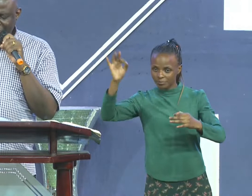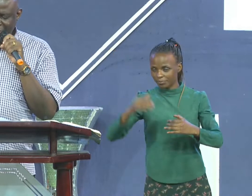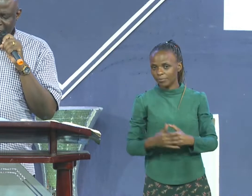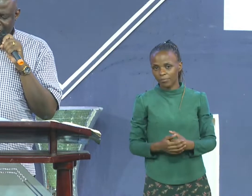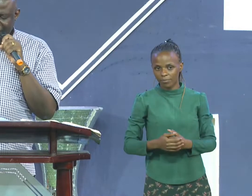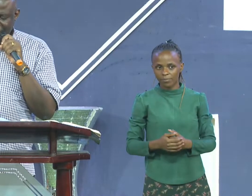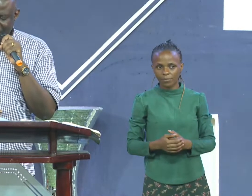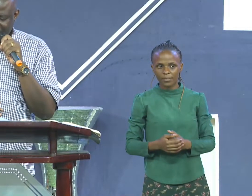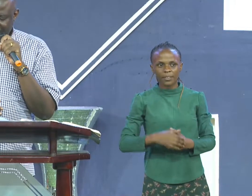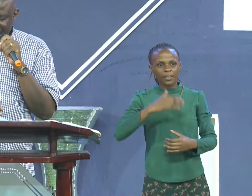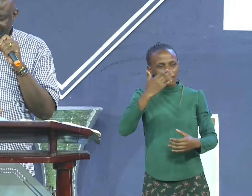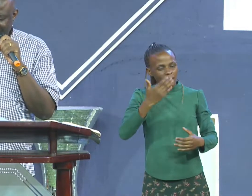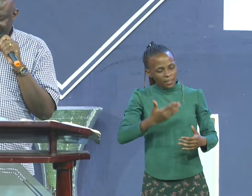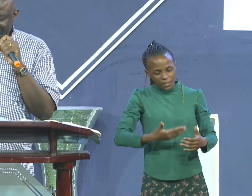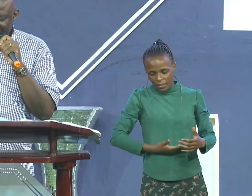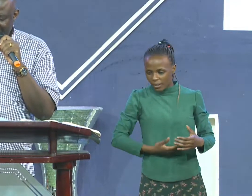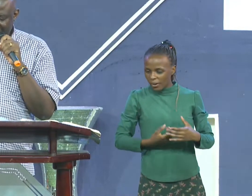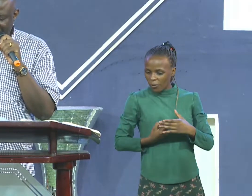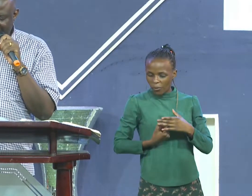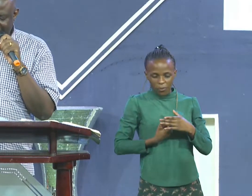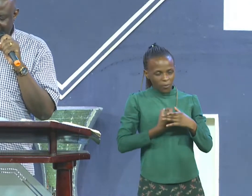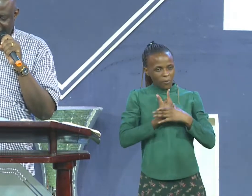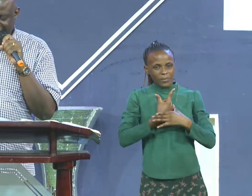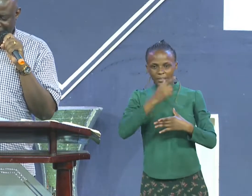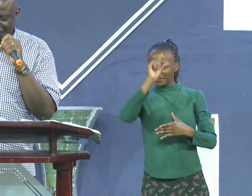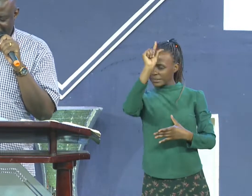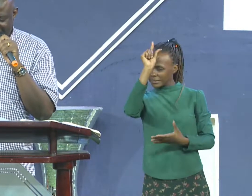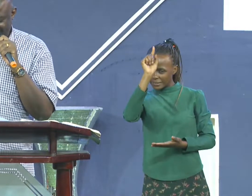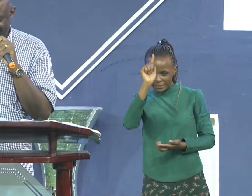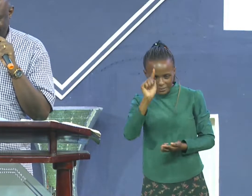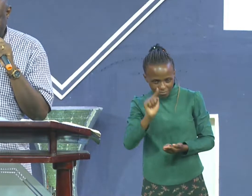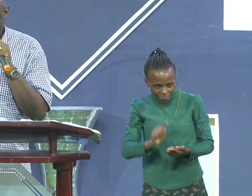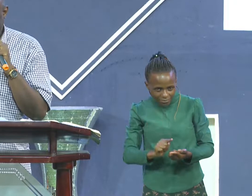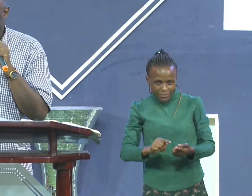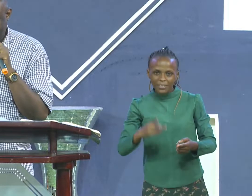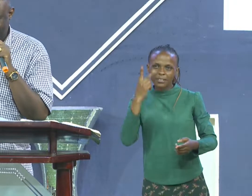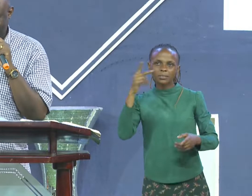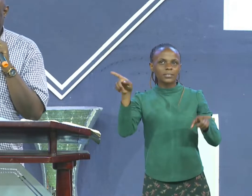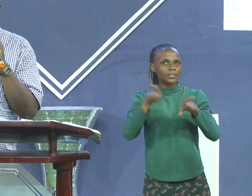They had low self-esteem, seeing themselves as insignificant.